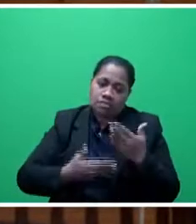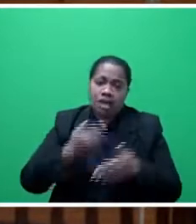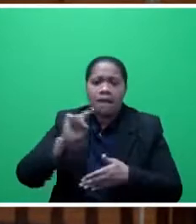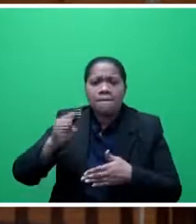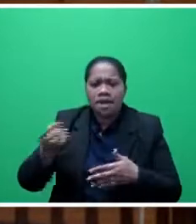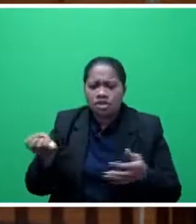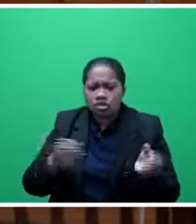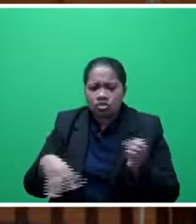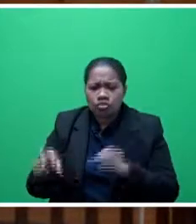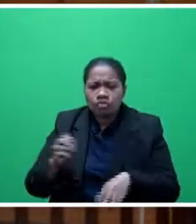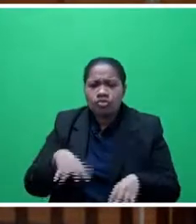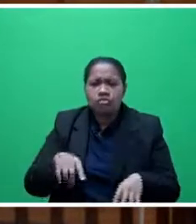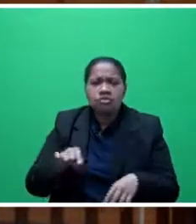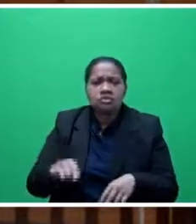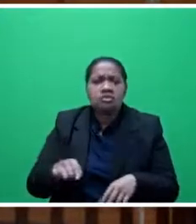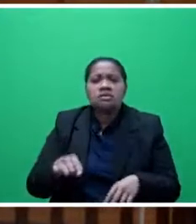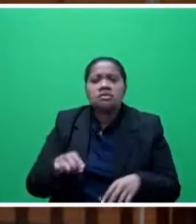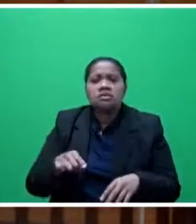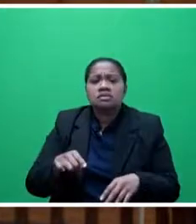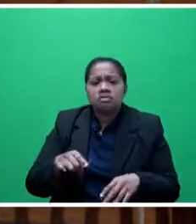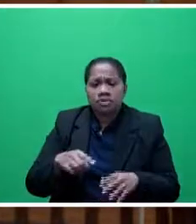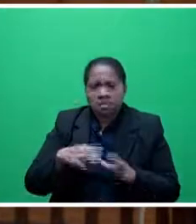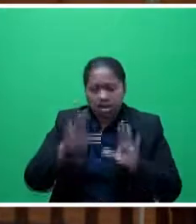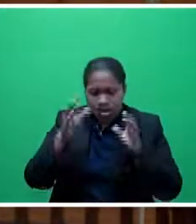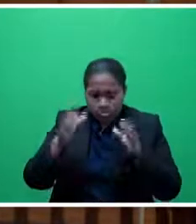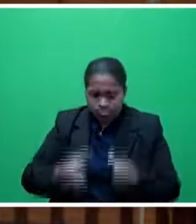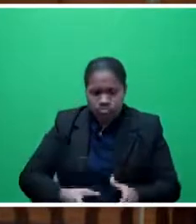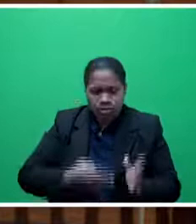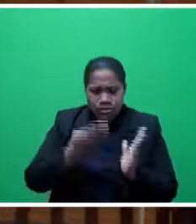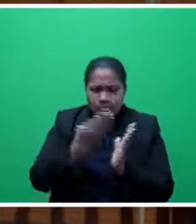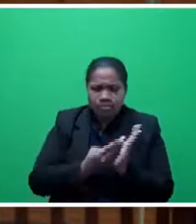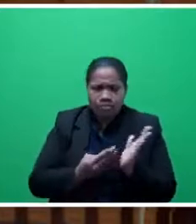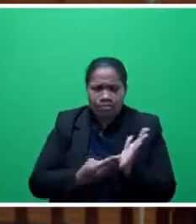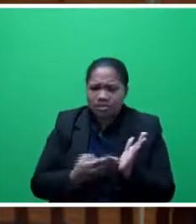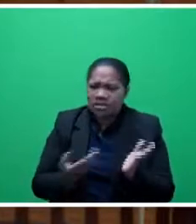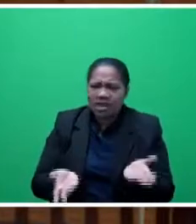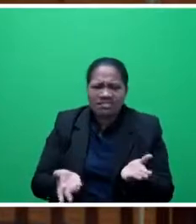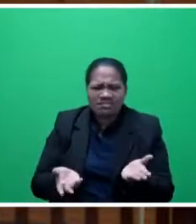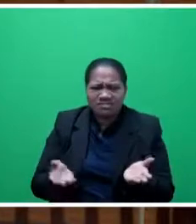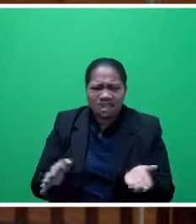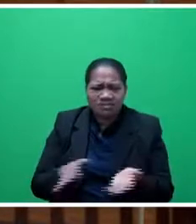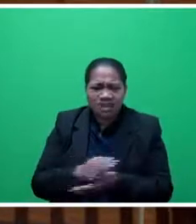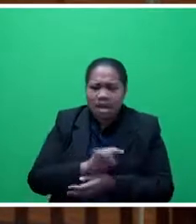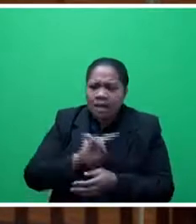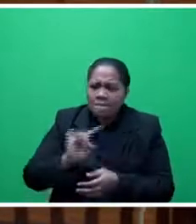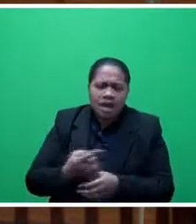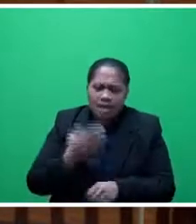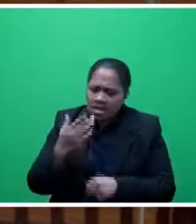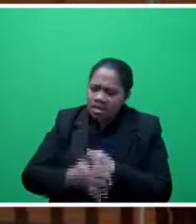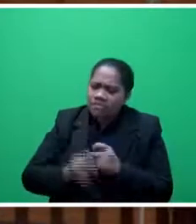budget was simply a rebuttal. He did not say anything about his ministry.